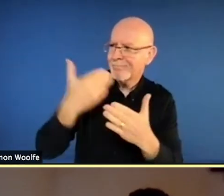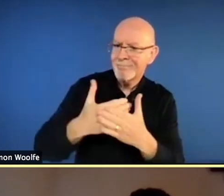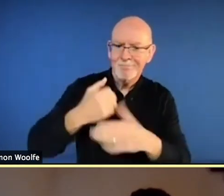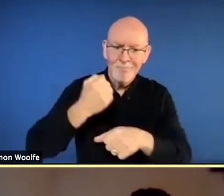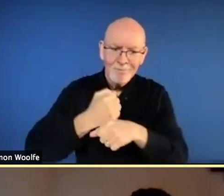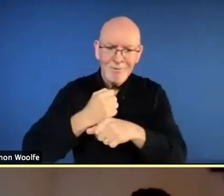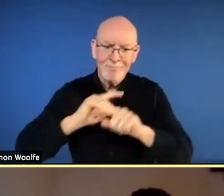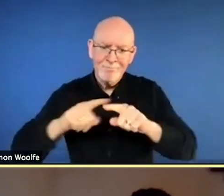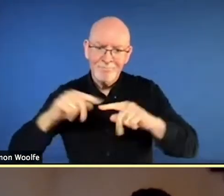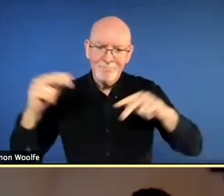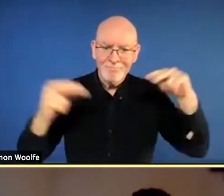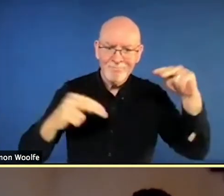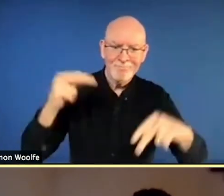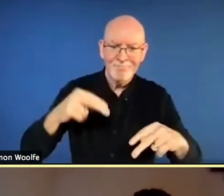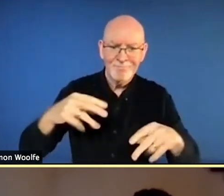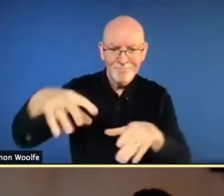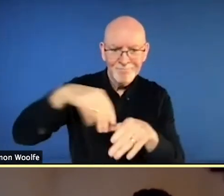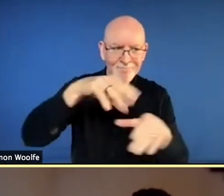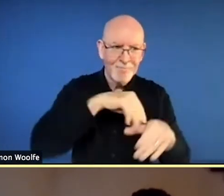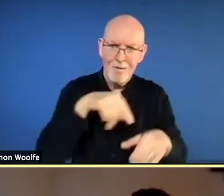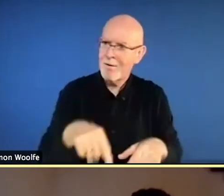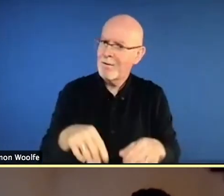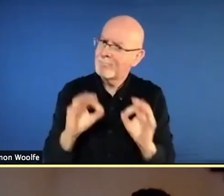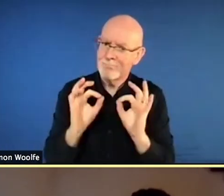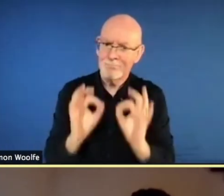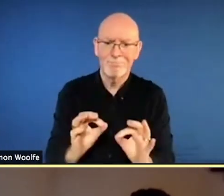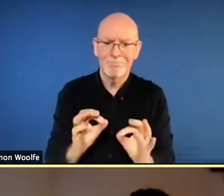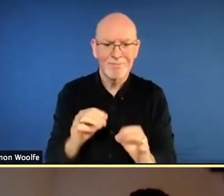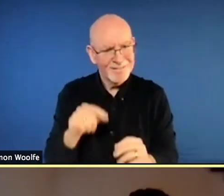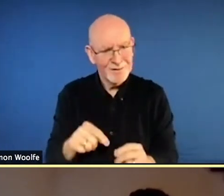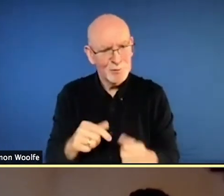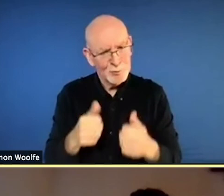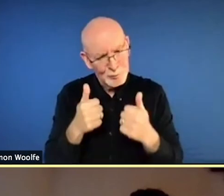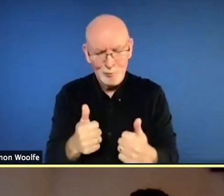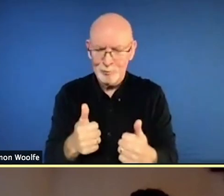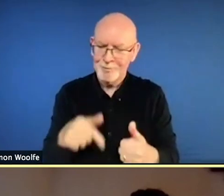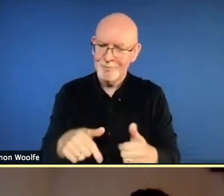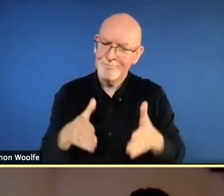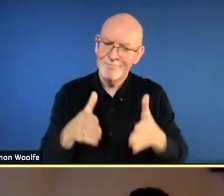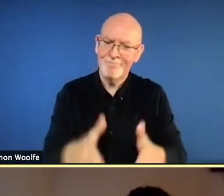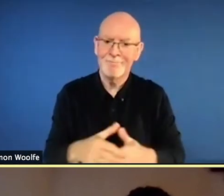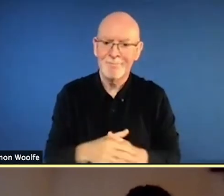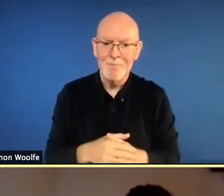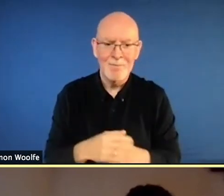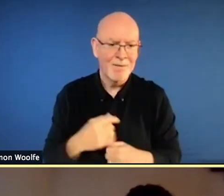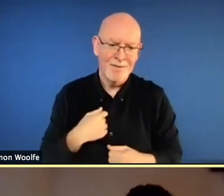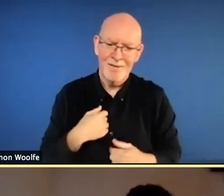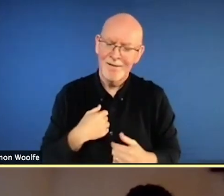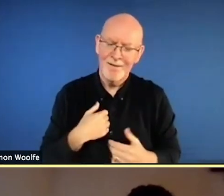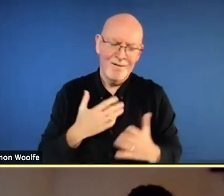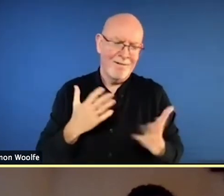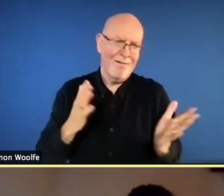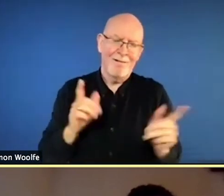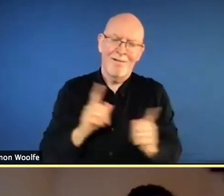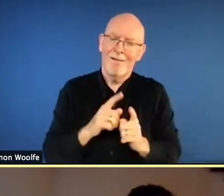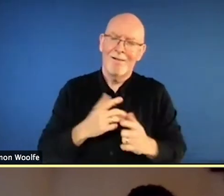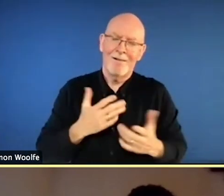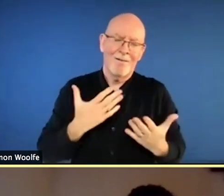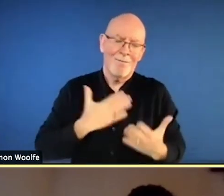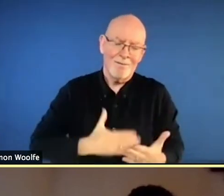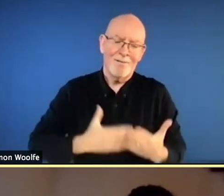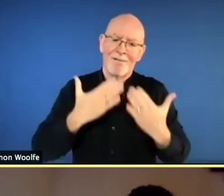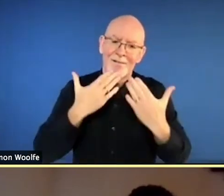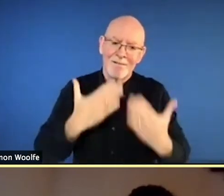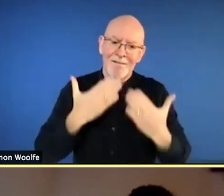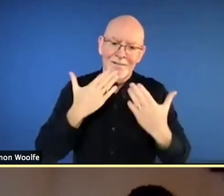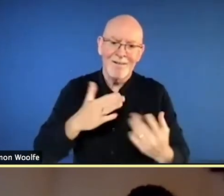thank you enough for organizing and everyone's active participation. It's very much appreciated, and thank you